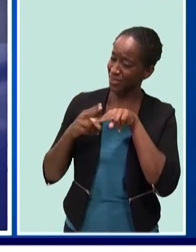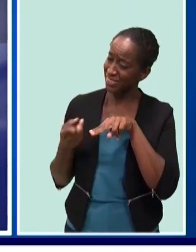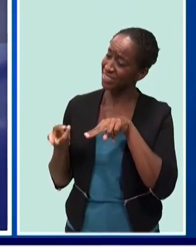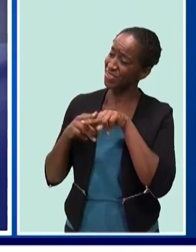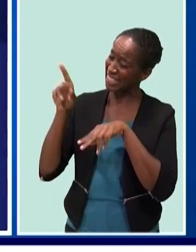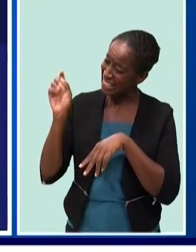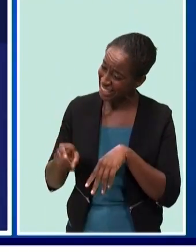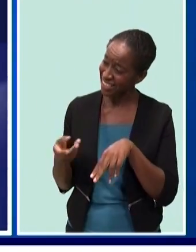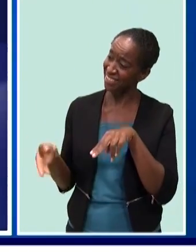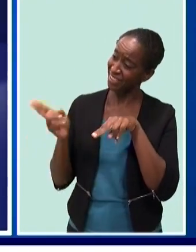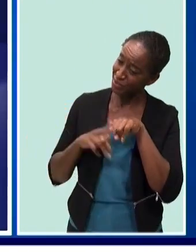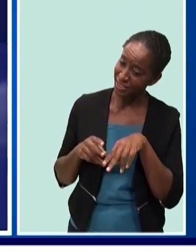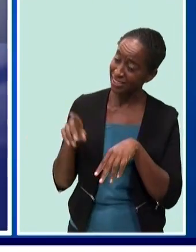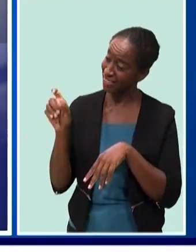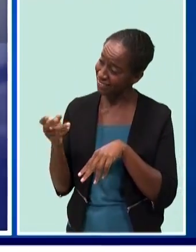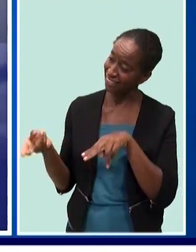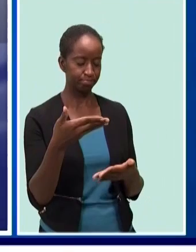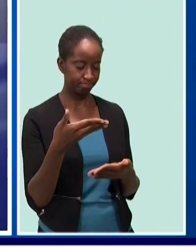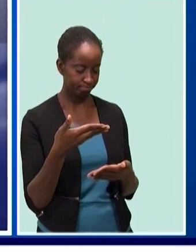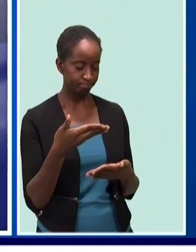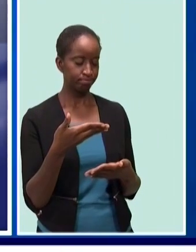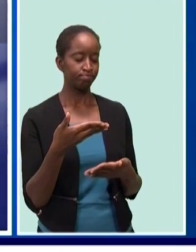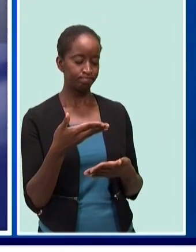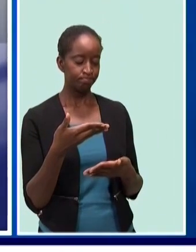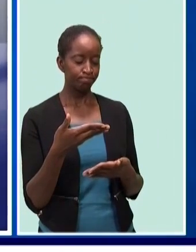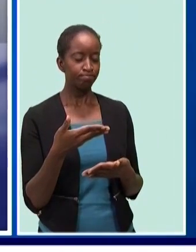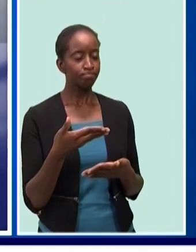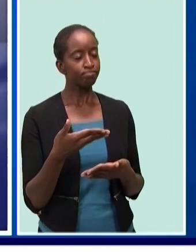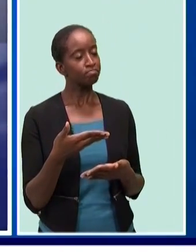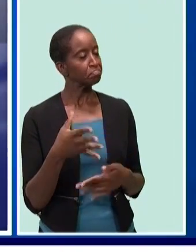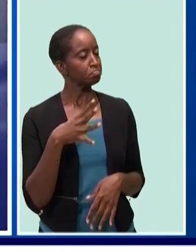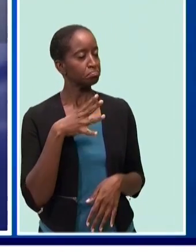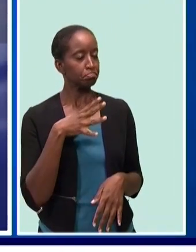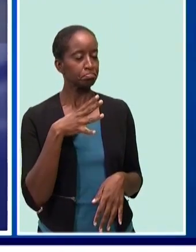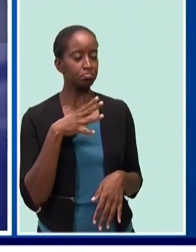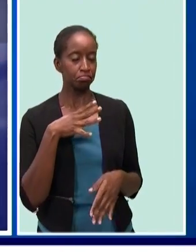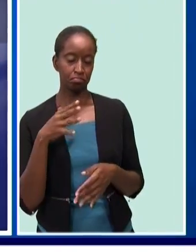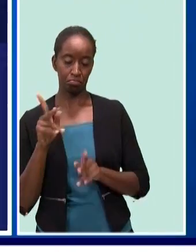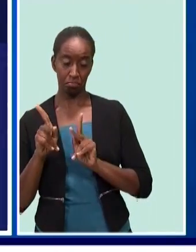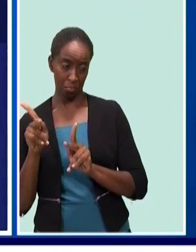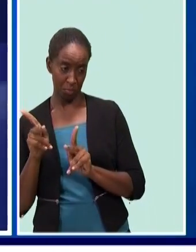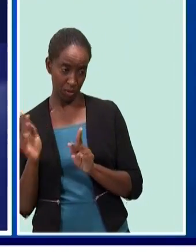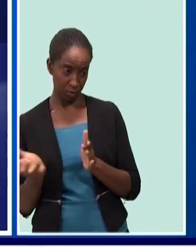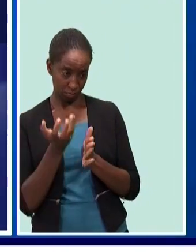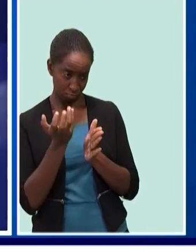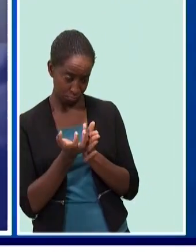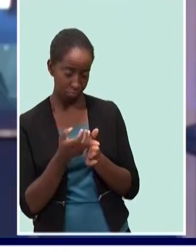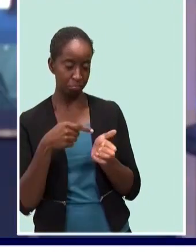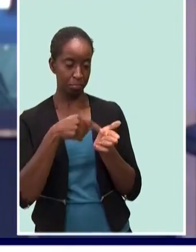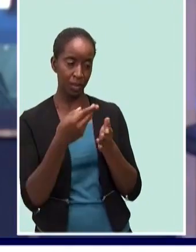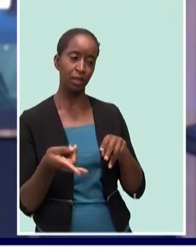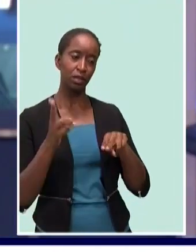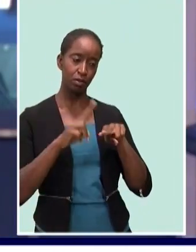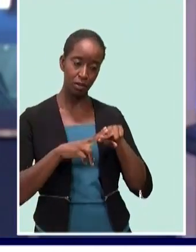grateful. The Prime Minister, her judgment, thought that having studied the figures that we put before her, that the sector merited